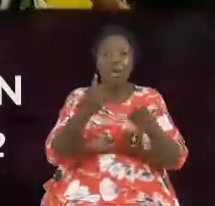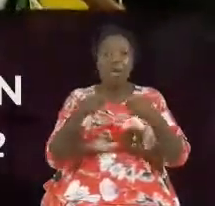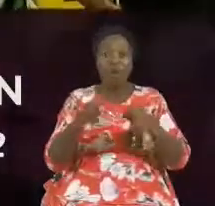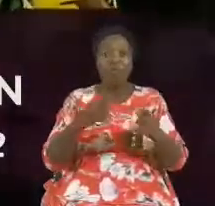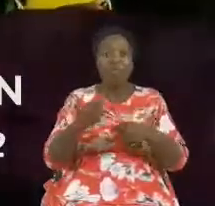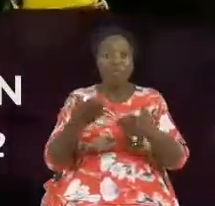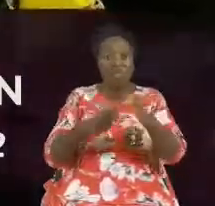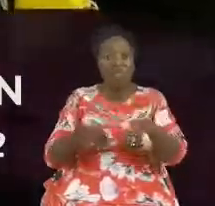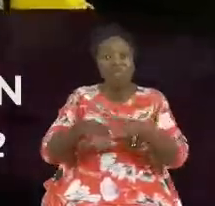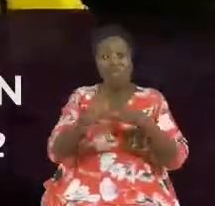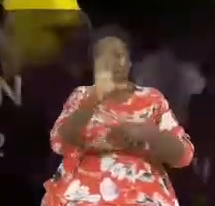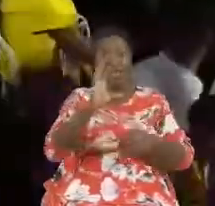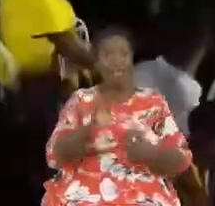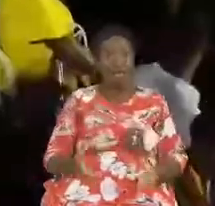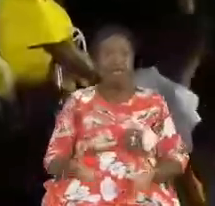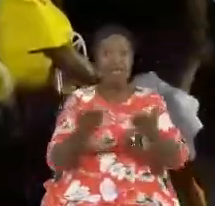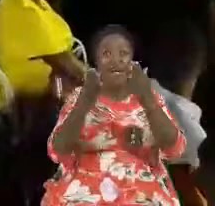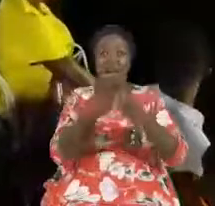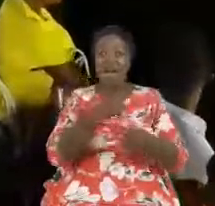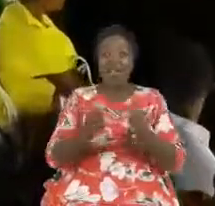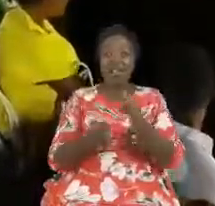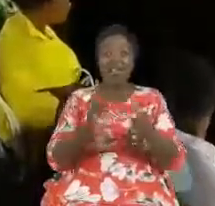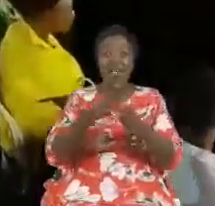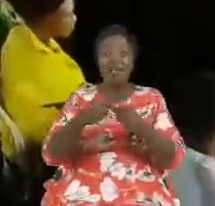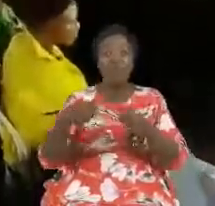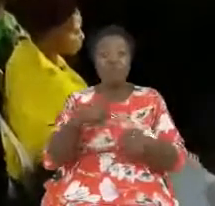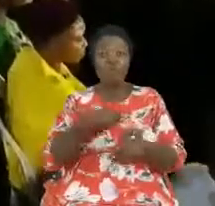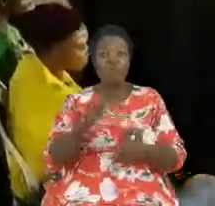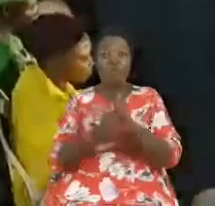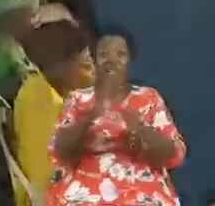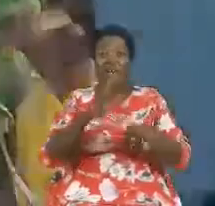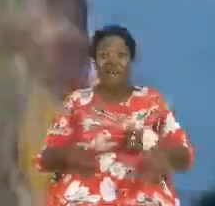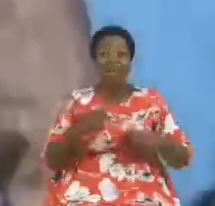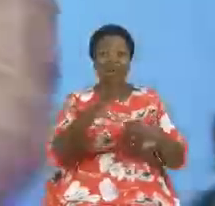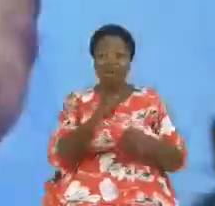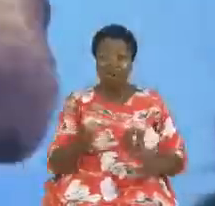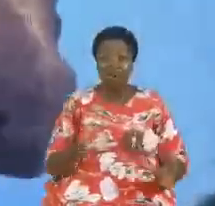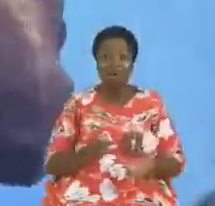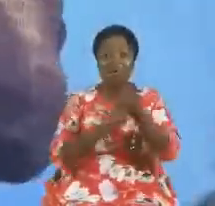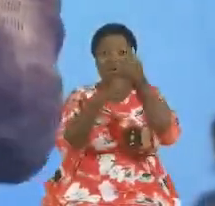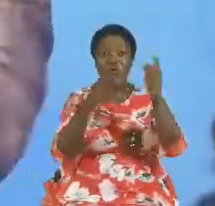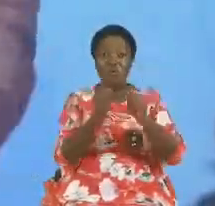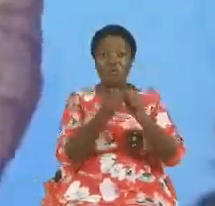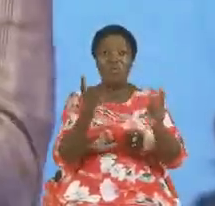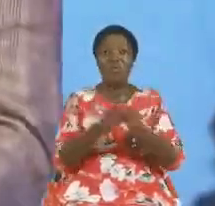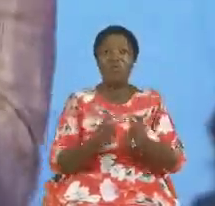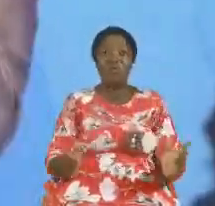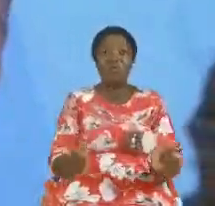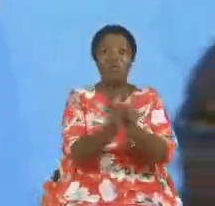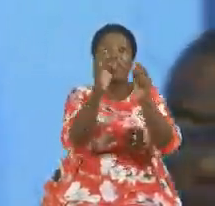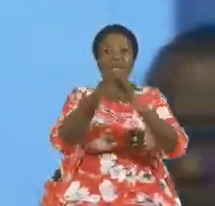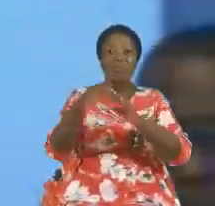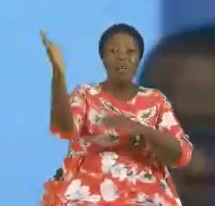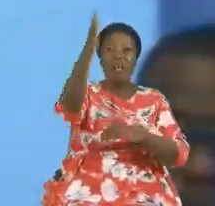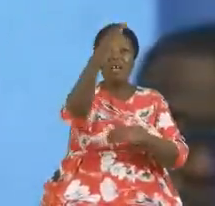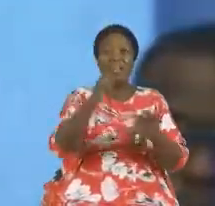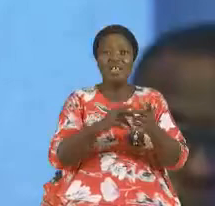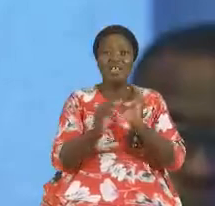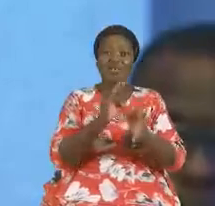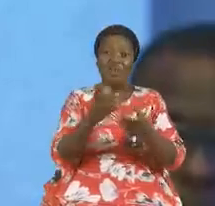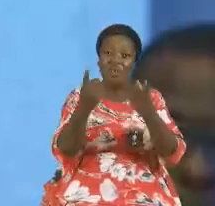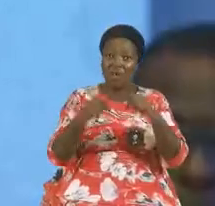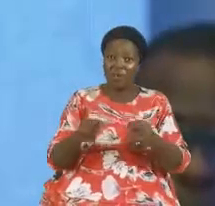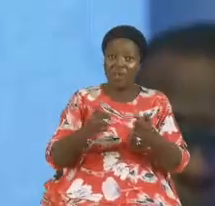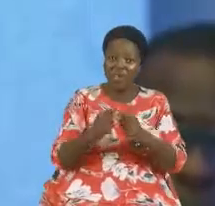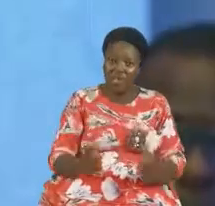the Lord, and then when it will come, the dead in Christ shall rise, and then we which are alive shall be caught up together to